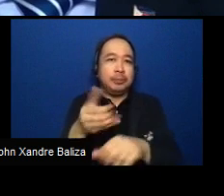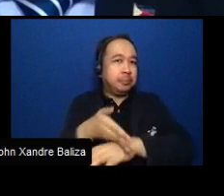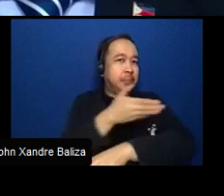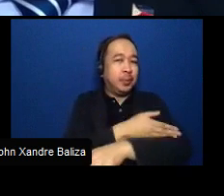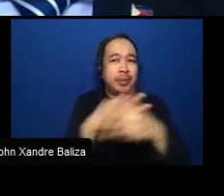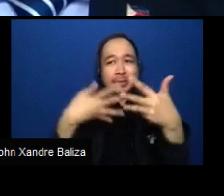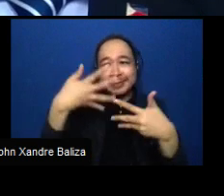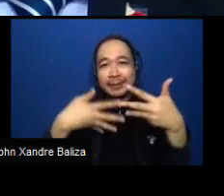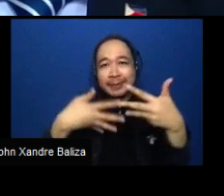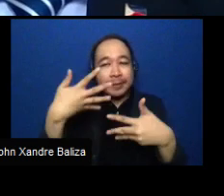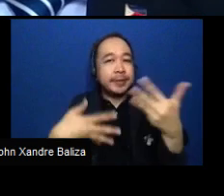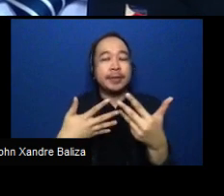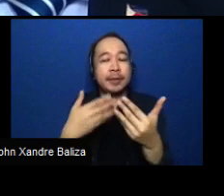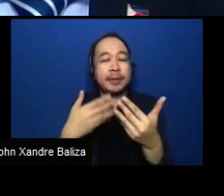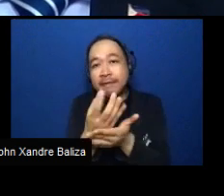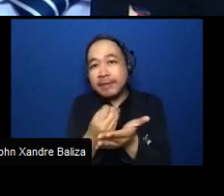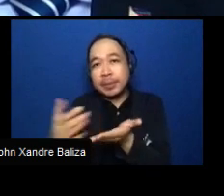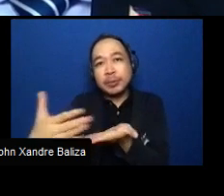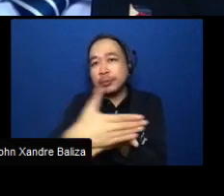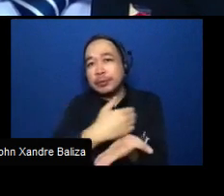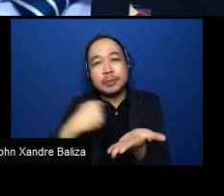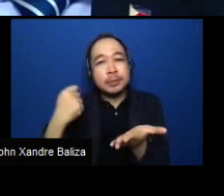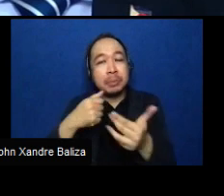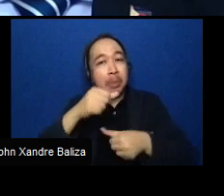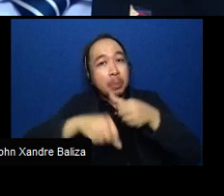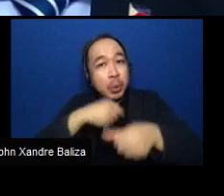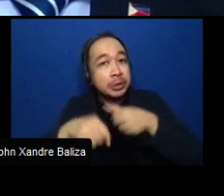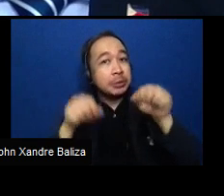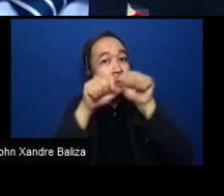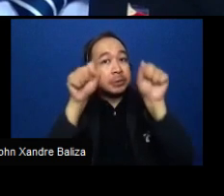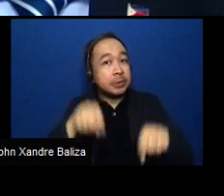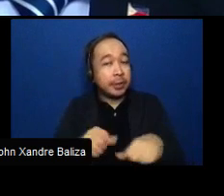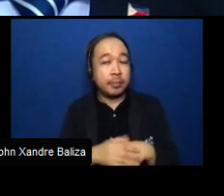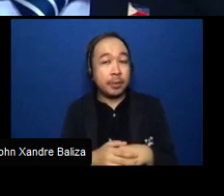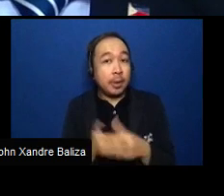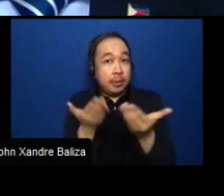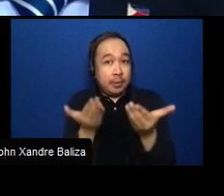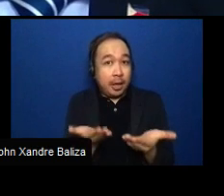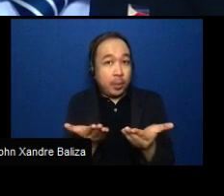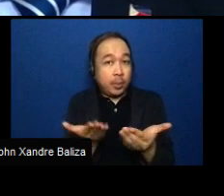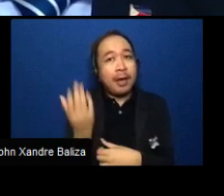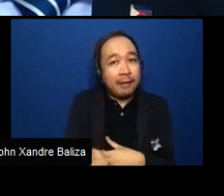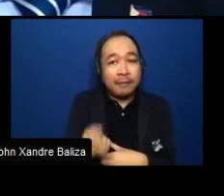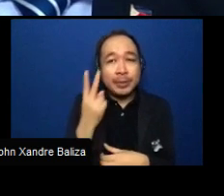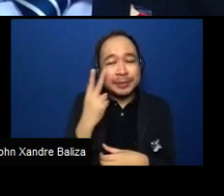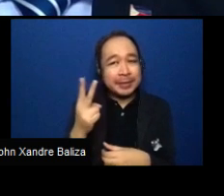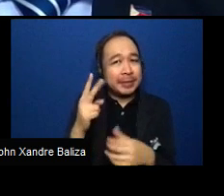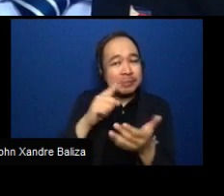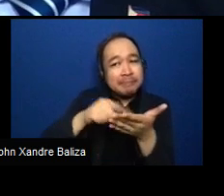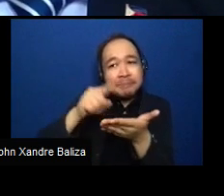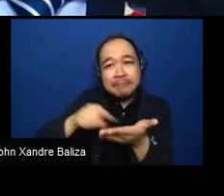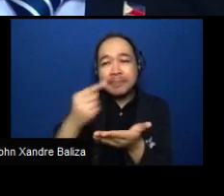statistical and database systems. Currently, we are conducting our census on population